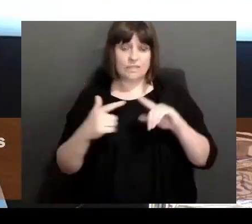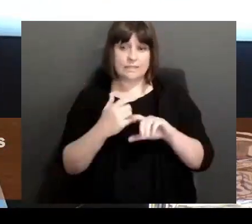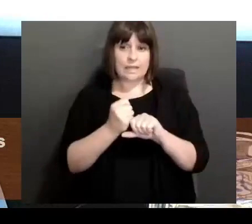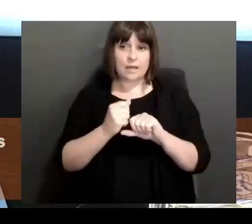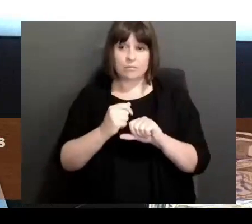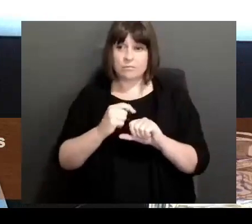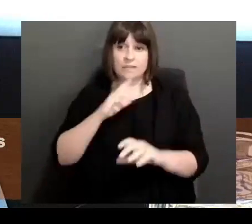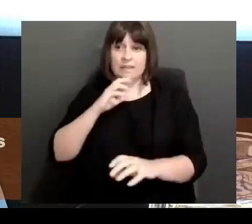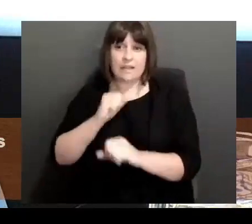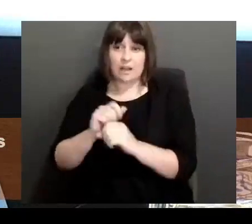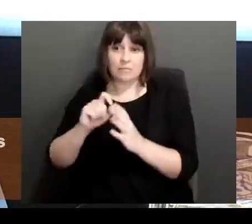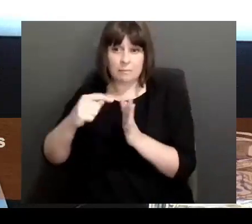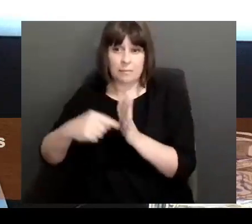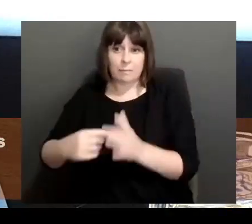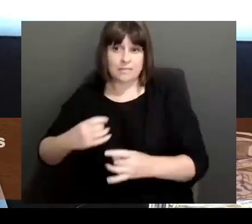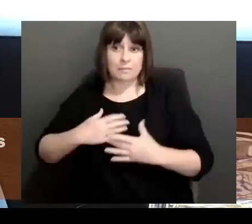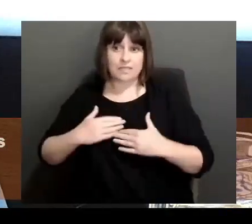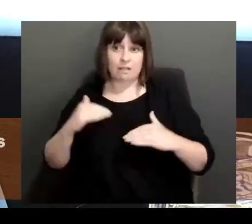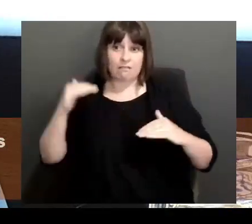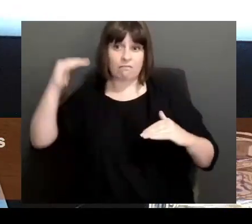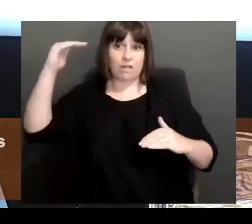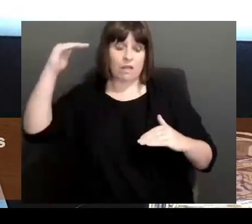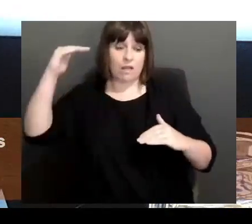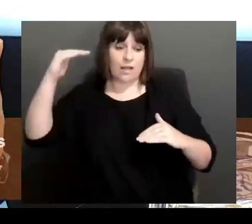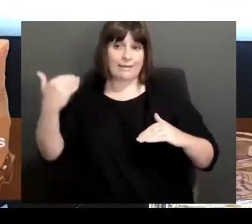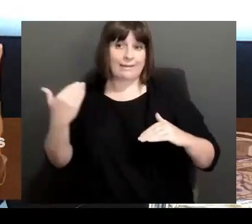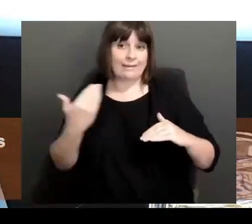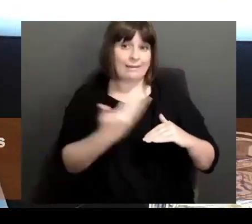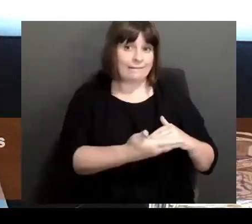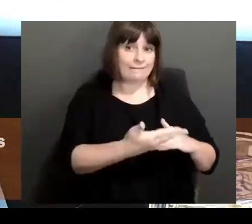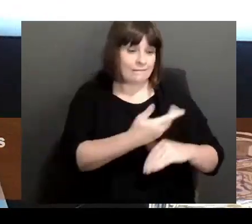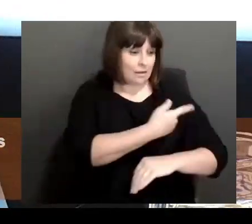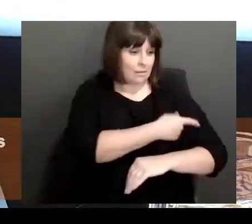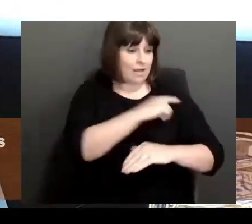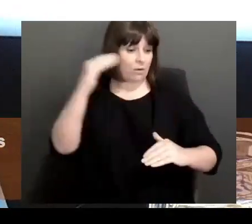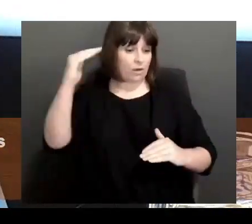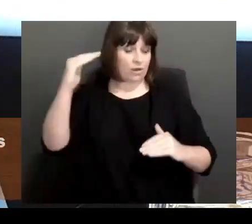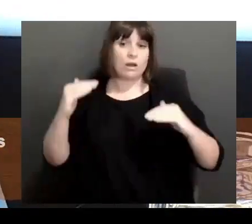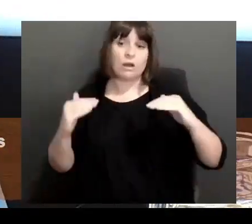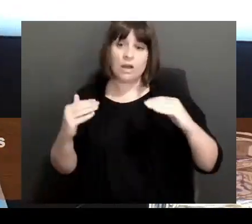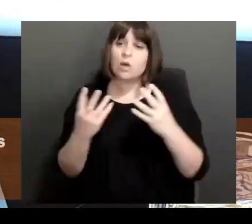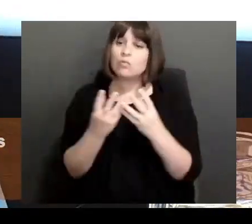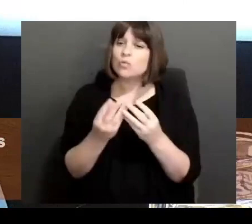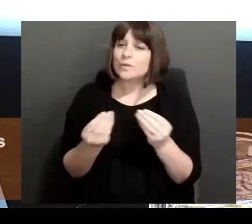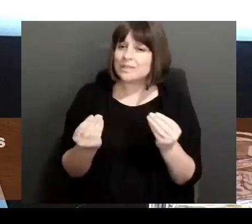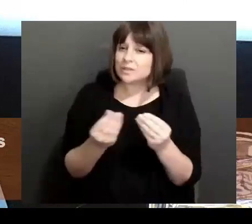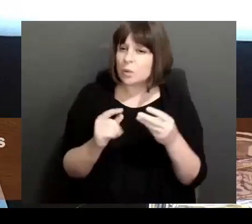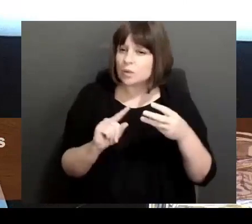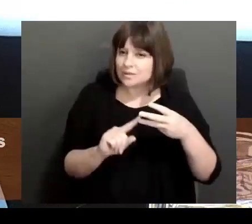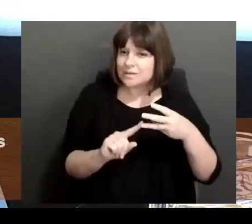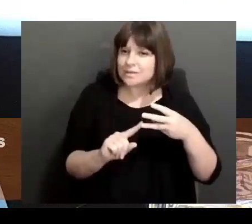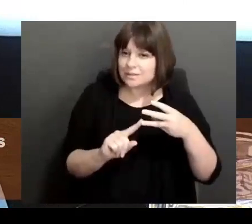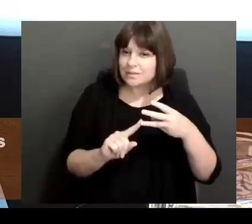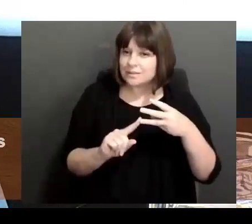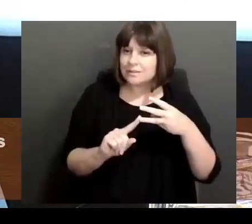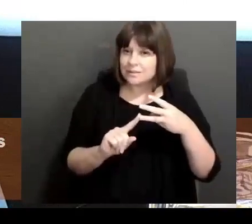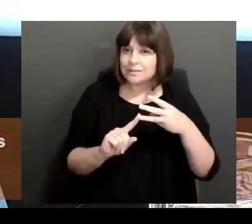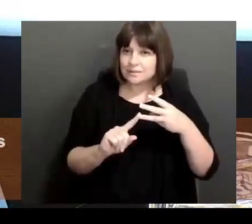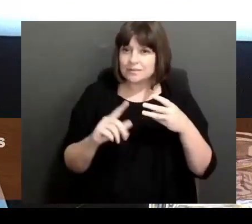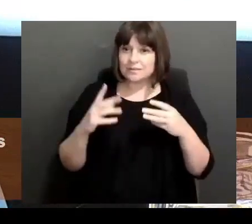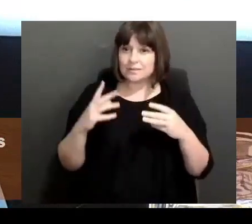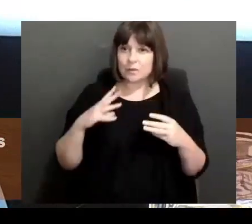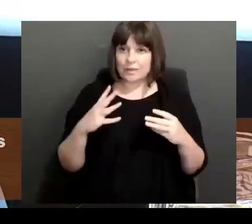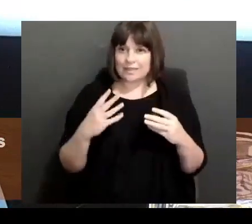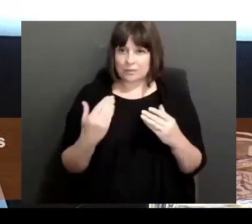and governments, to First Peoples, to traditional owners, and the resources they need to be able to do something with that